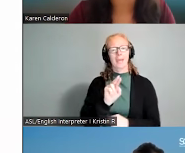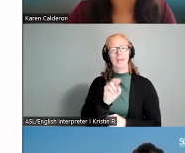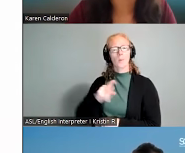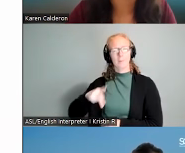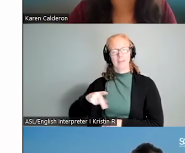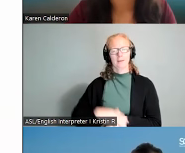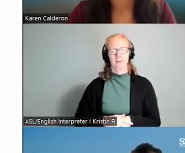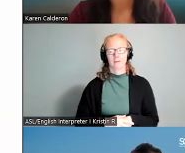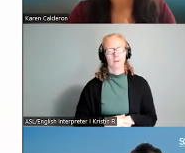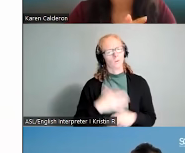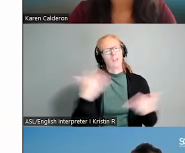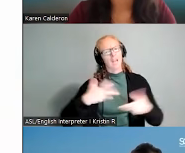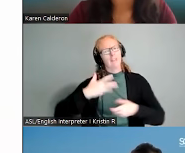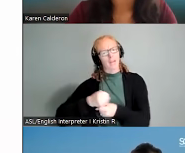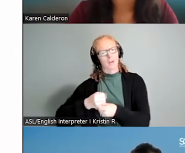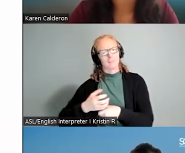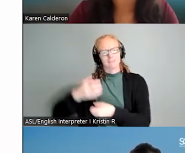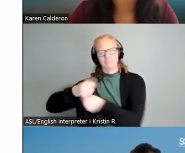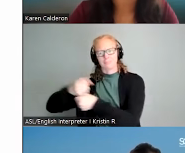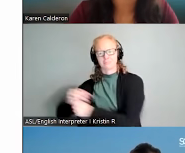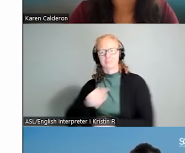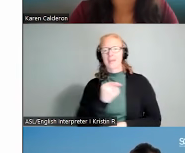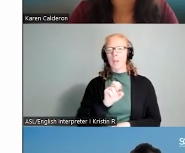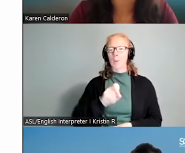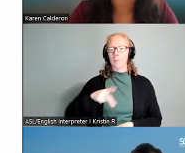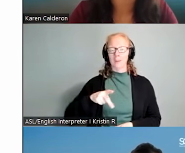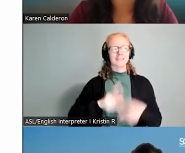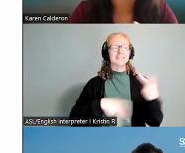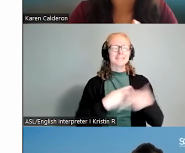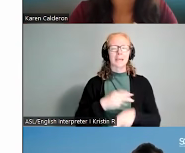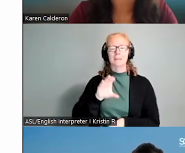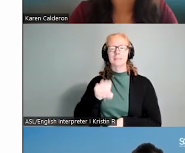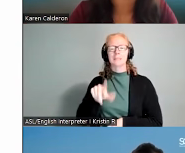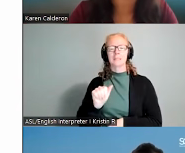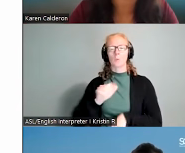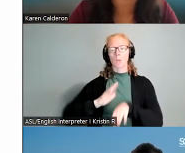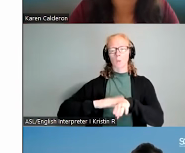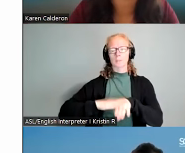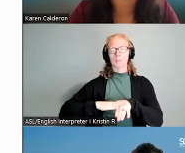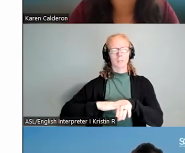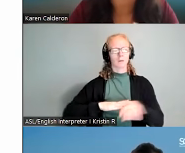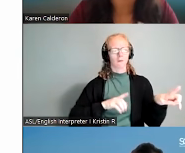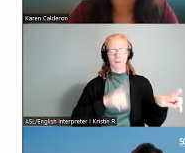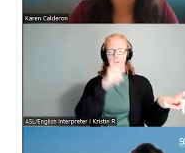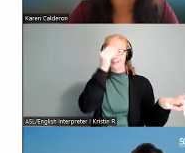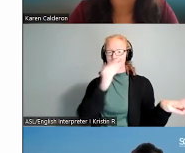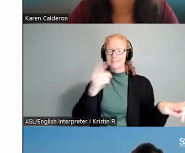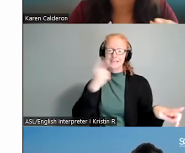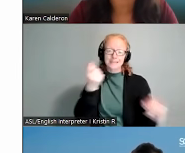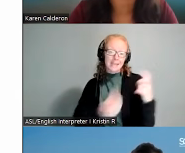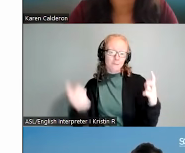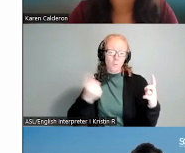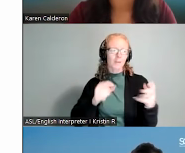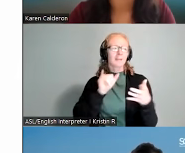has a lot of acronyms. So an NOP is a type of CEQA notice that informs all interested parties that a draft PEIR will